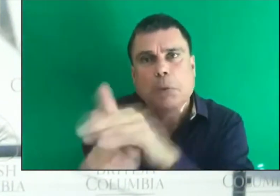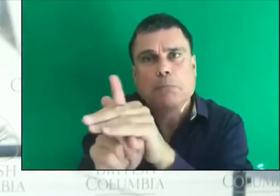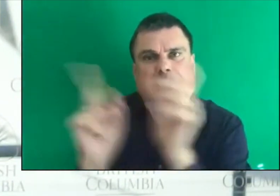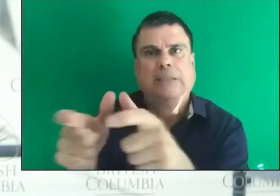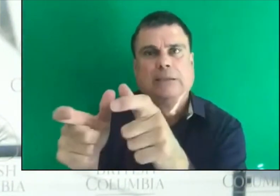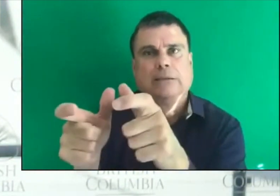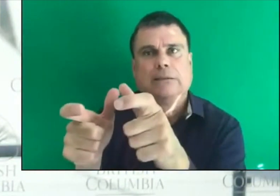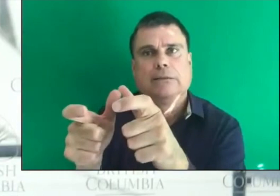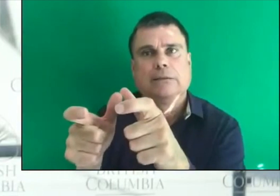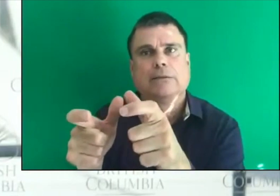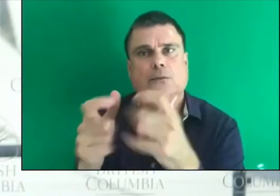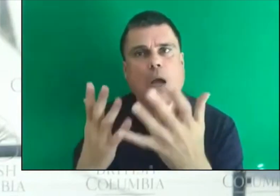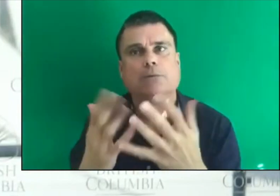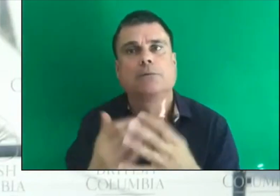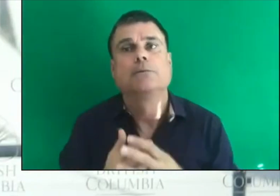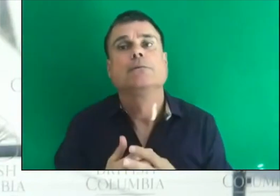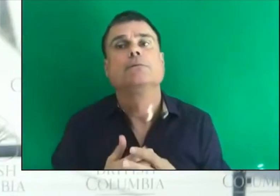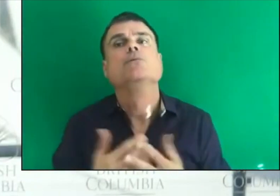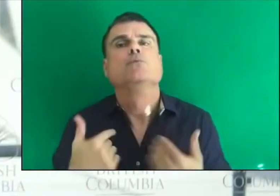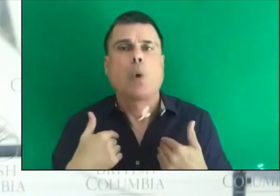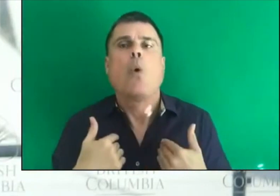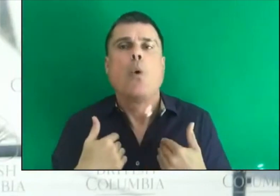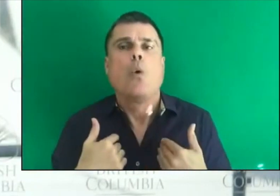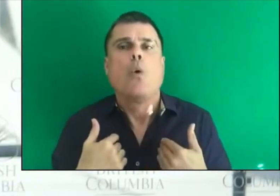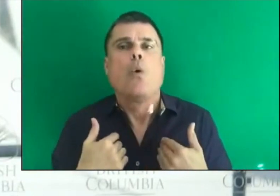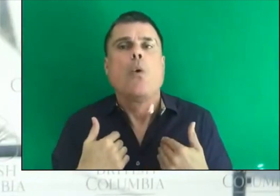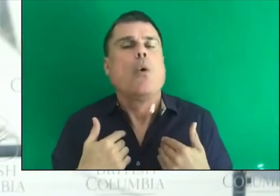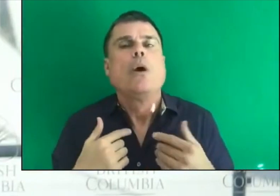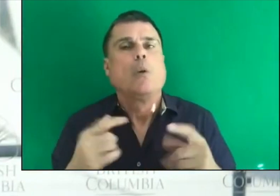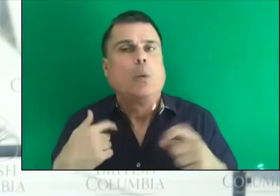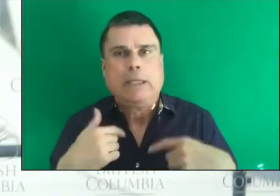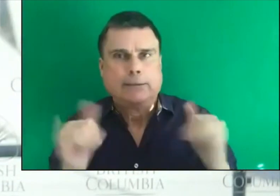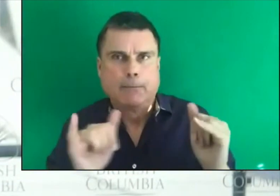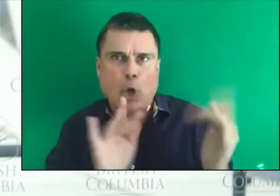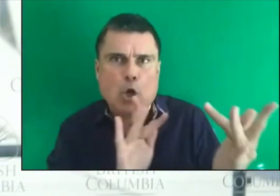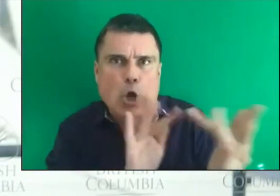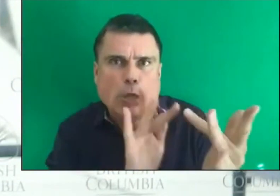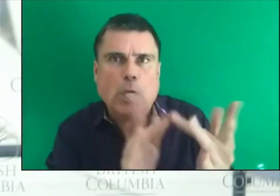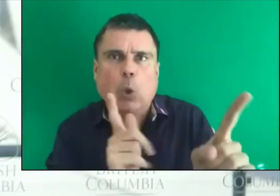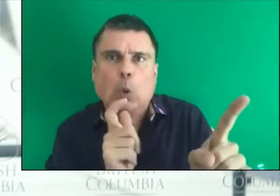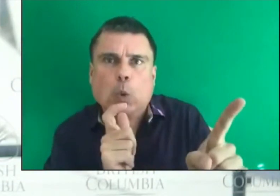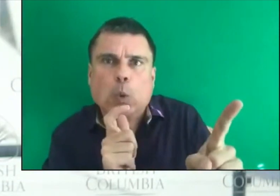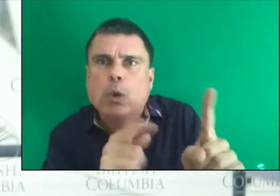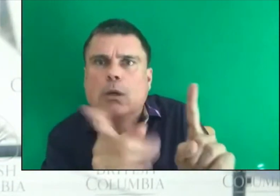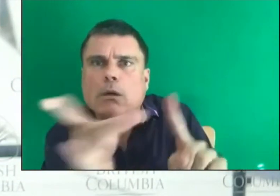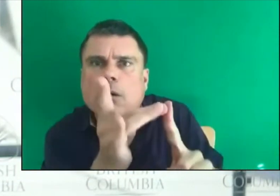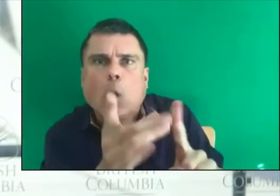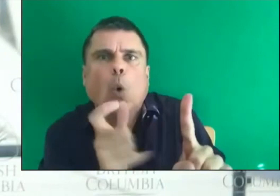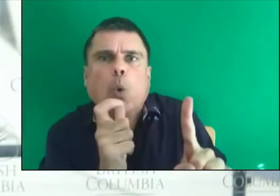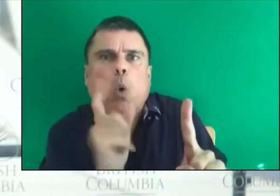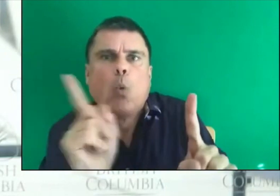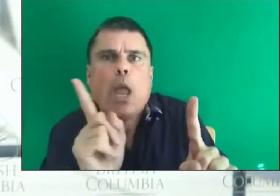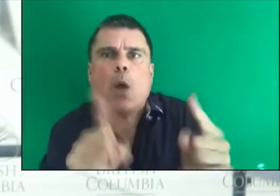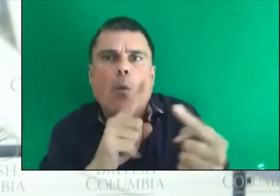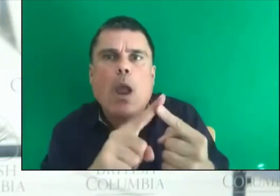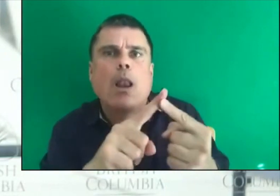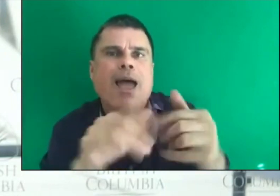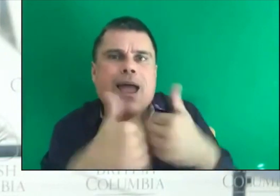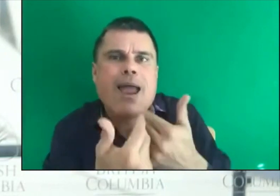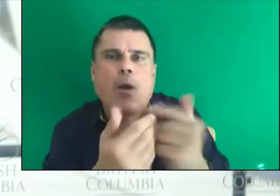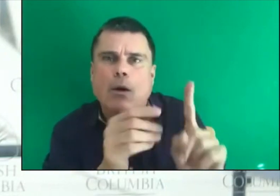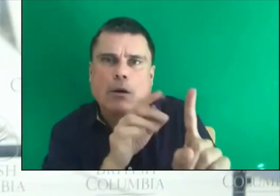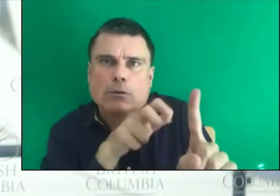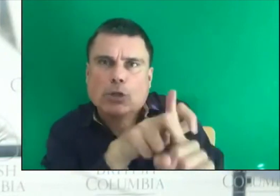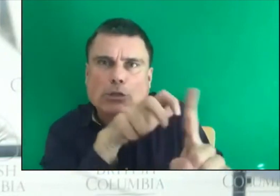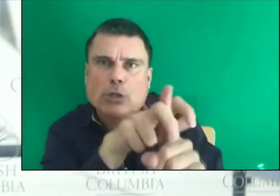which is at that point that even small groups, we can get rapid transmission to larger numbers, and then it gets multiplied from